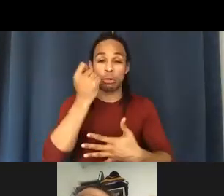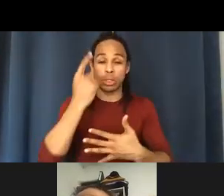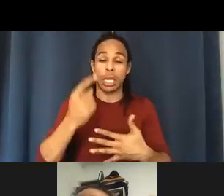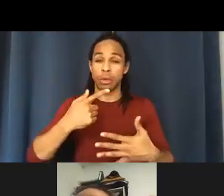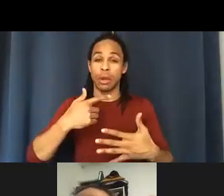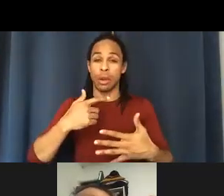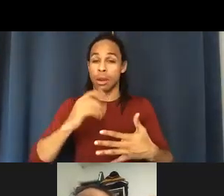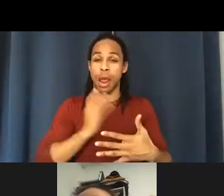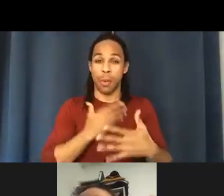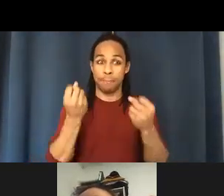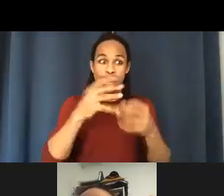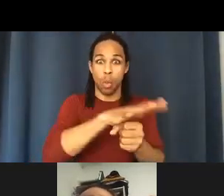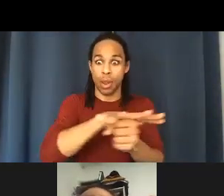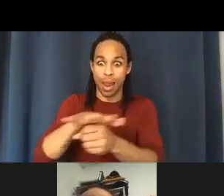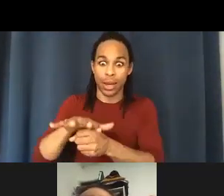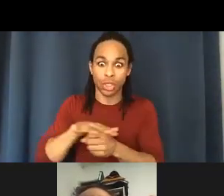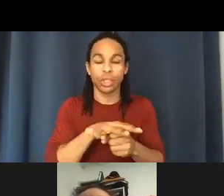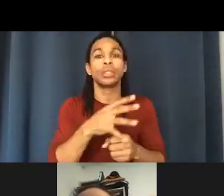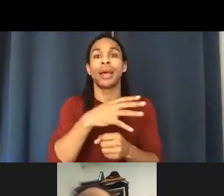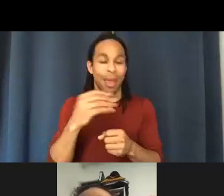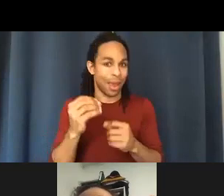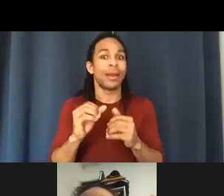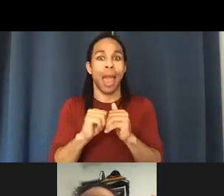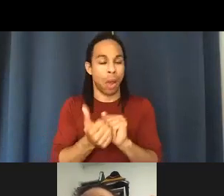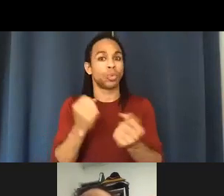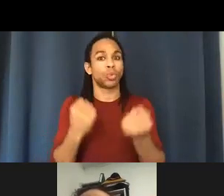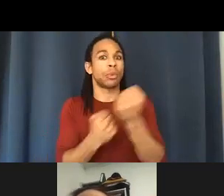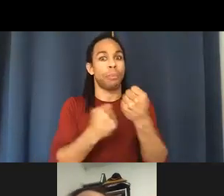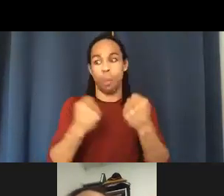And one of the principles we have is never failing to support each other amongst ourselves.